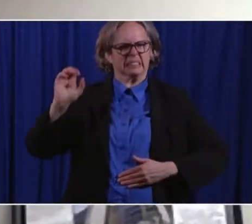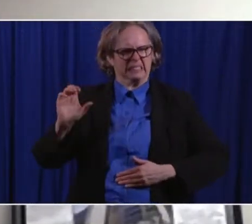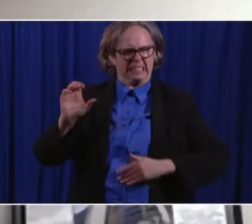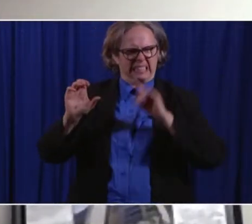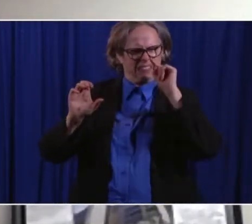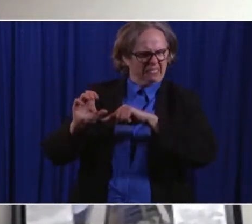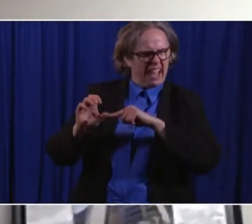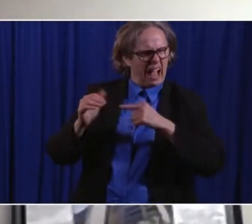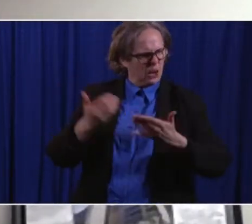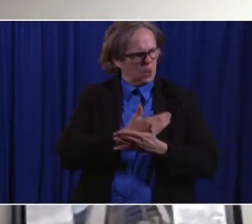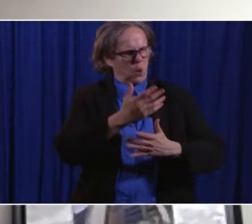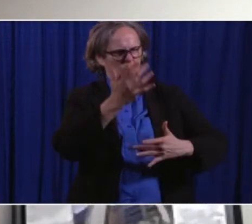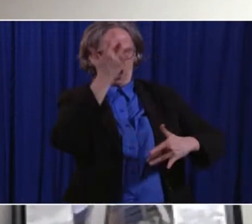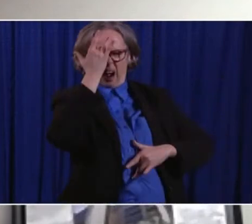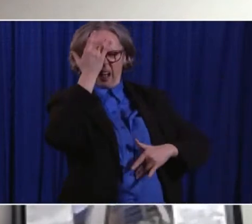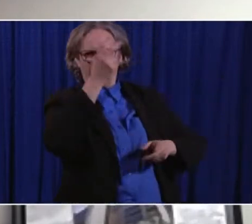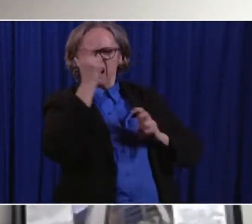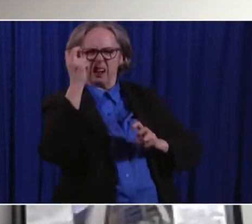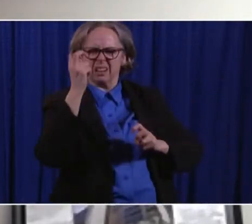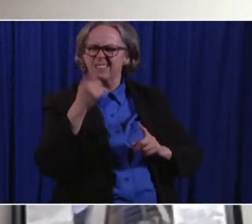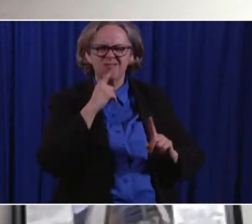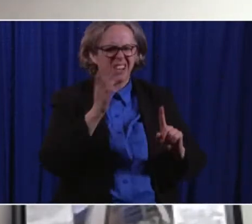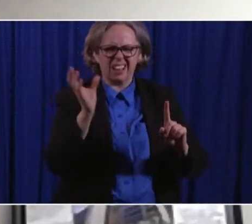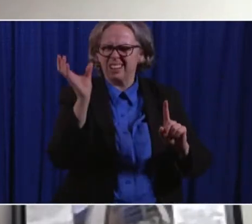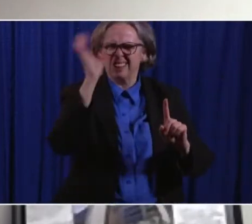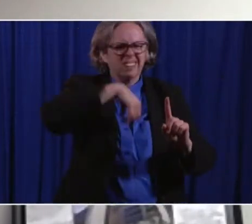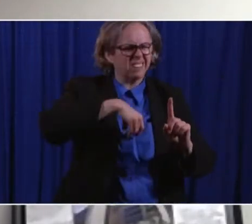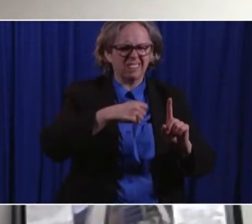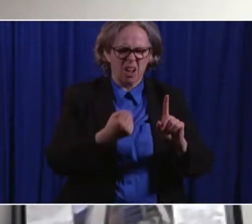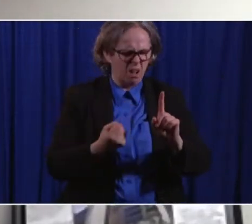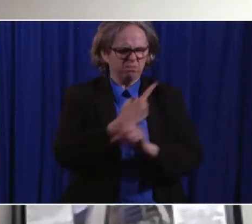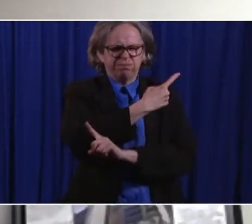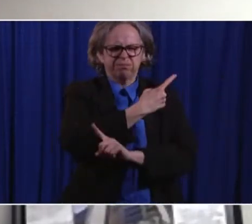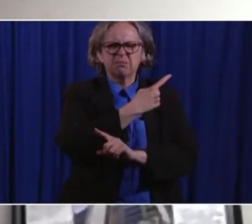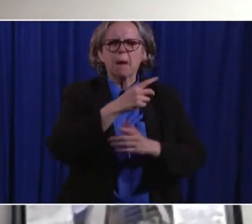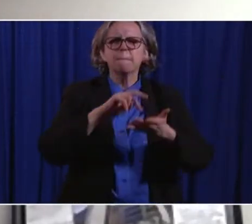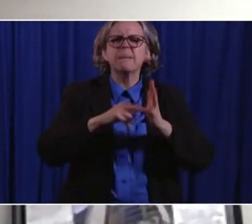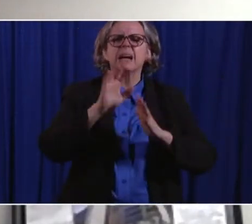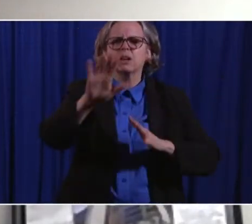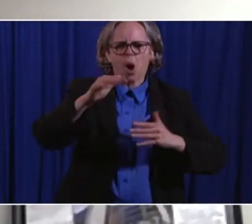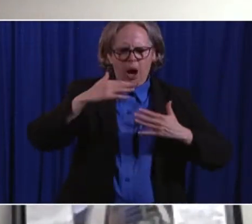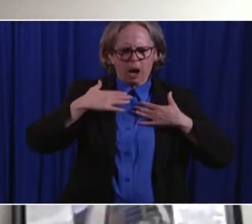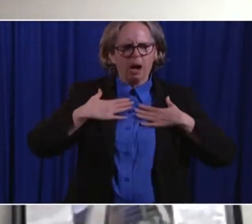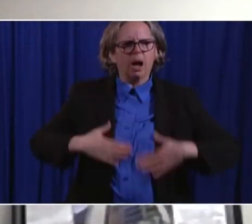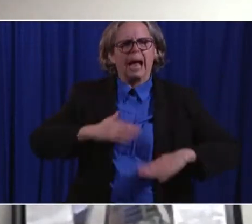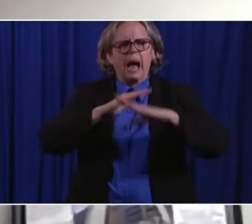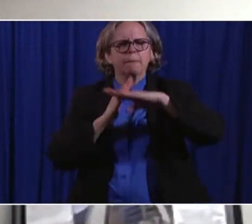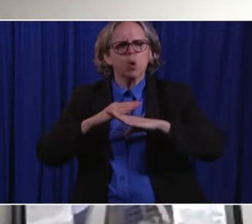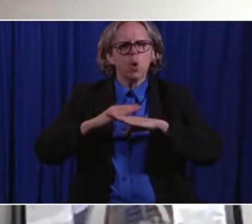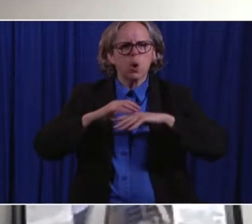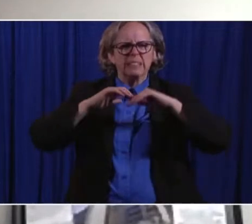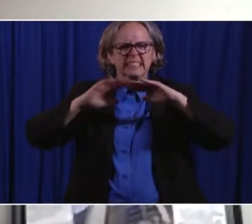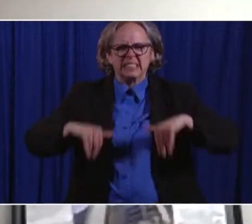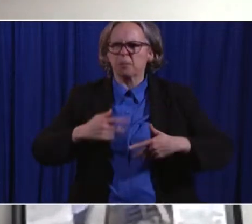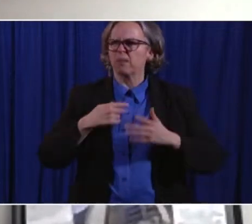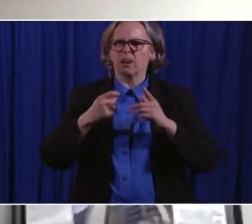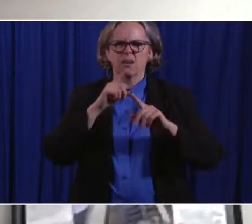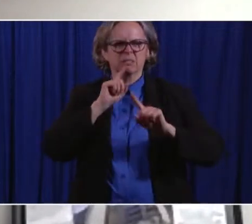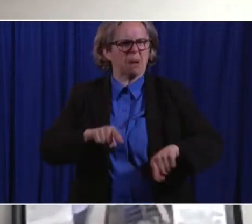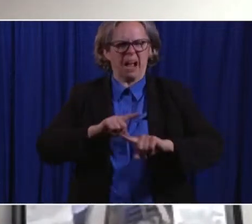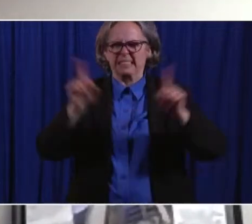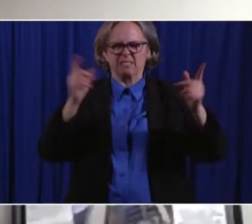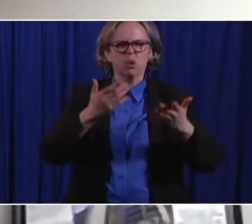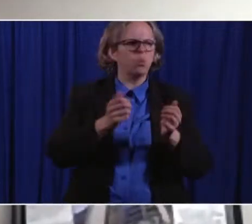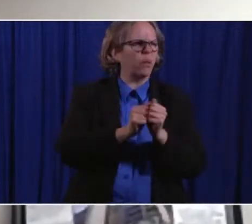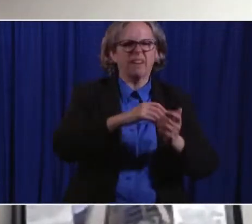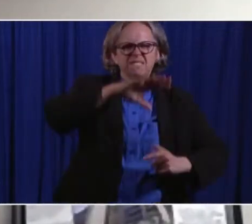immune response, usually characterized by fever, significant inflammation throughout the body, specifically targeting the heart, but